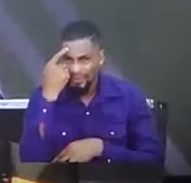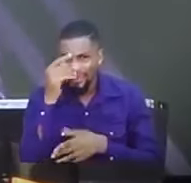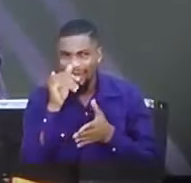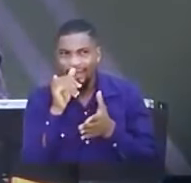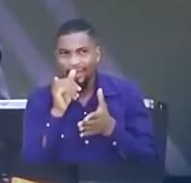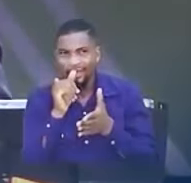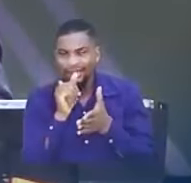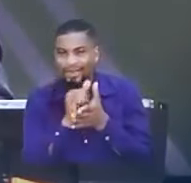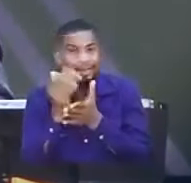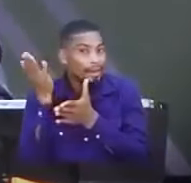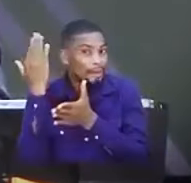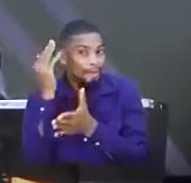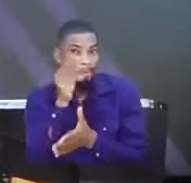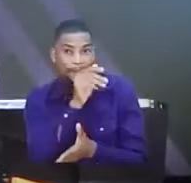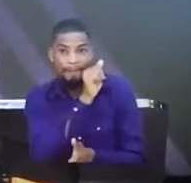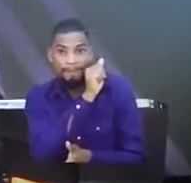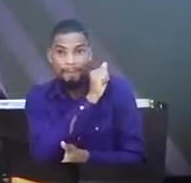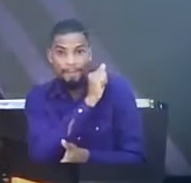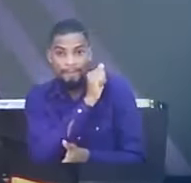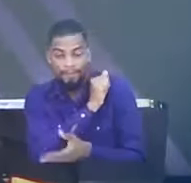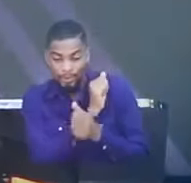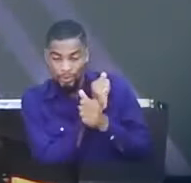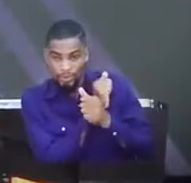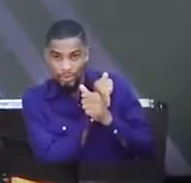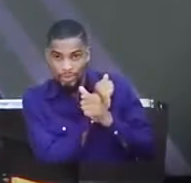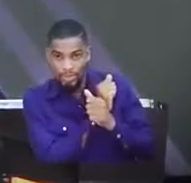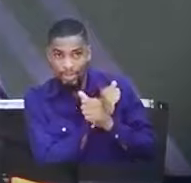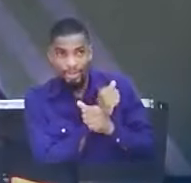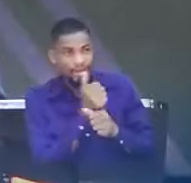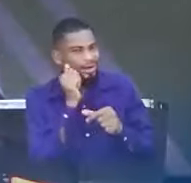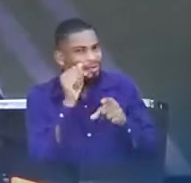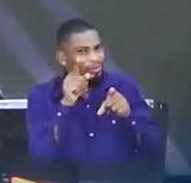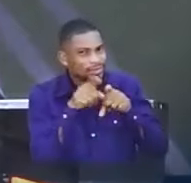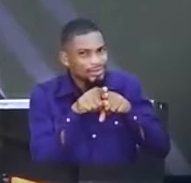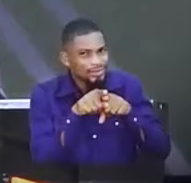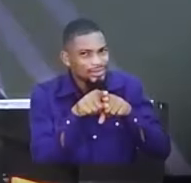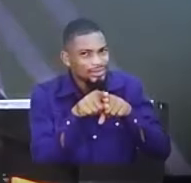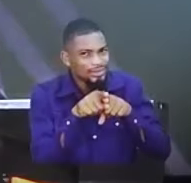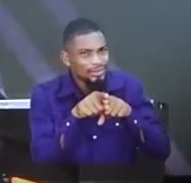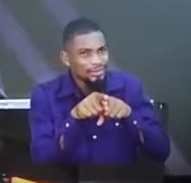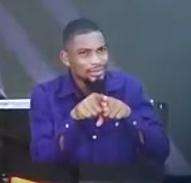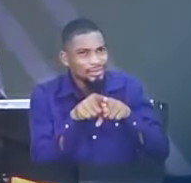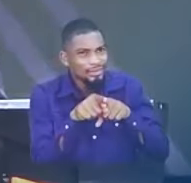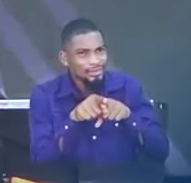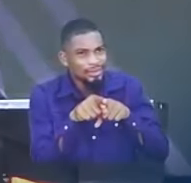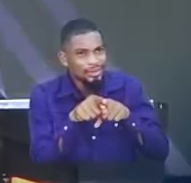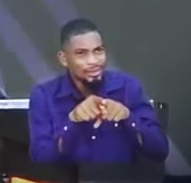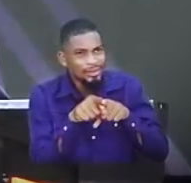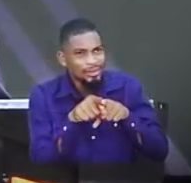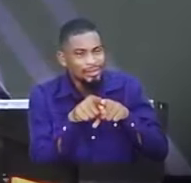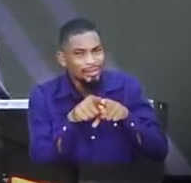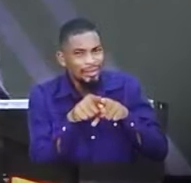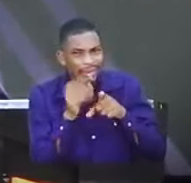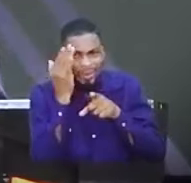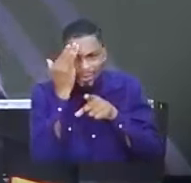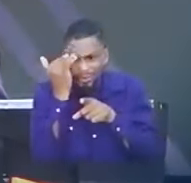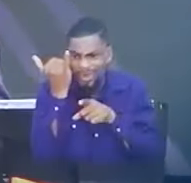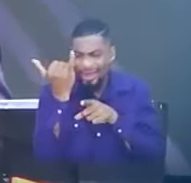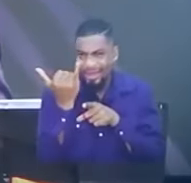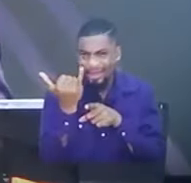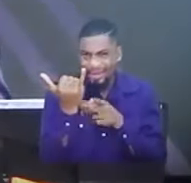verse 4 that I loved my sister. Why is she saying, is he saying in